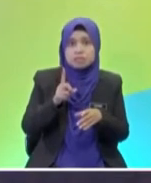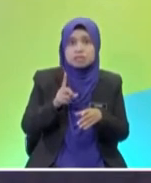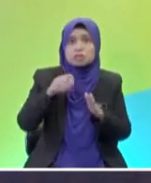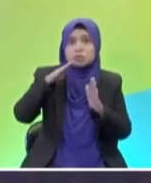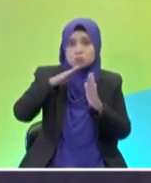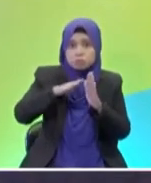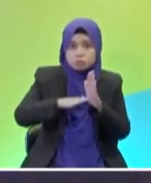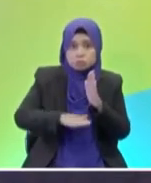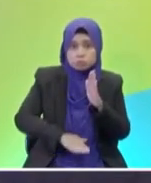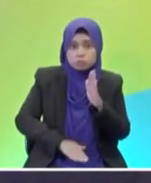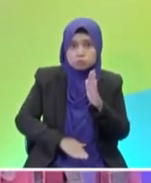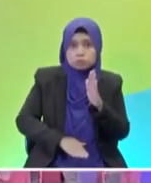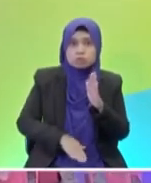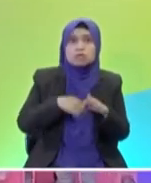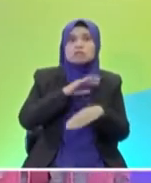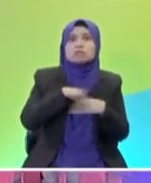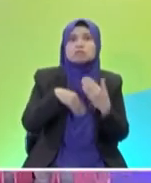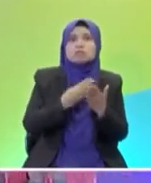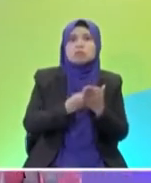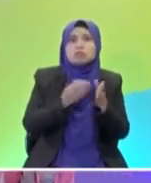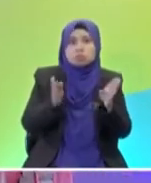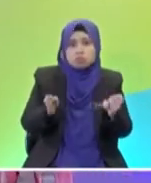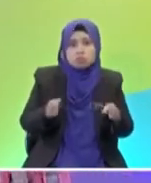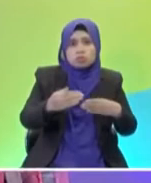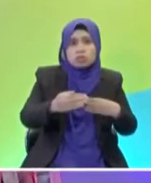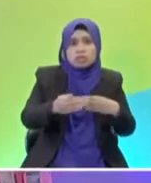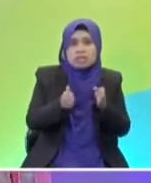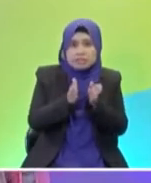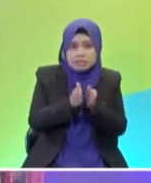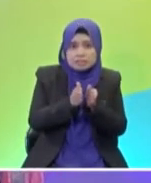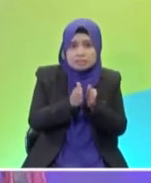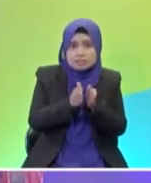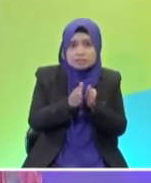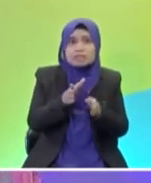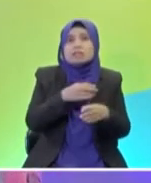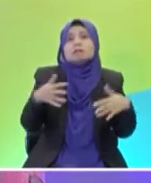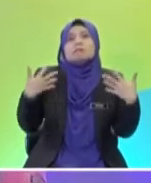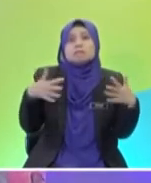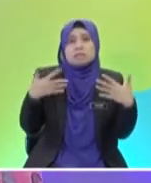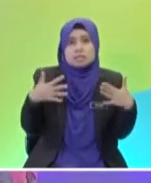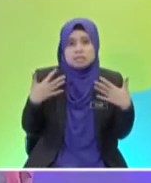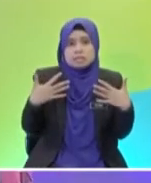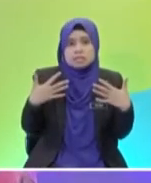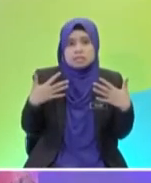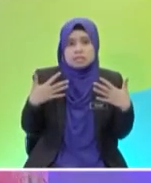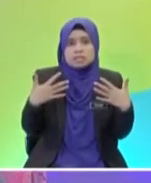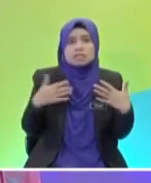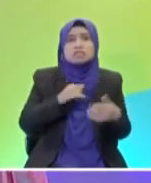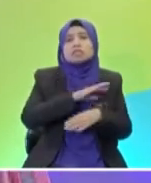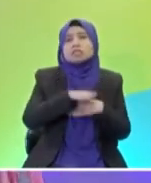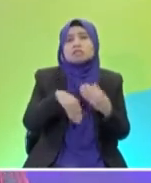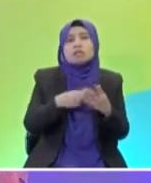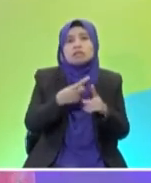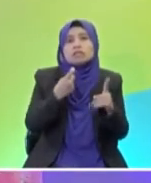heat is released back into the space, which cause Earth to become warmer. So this is released from the